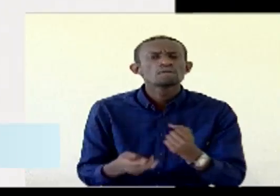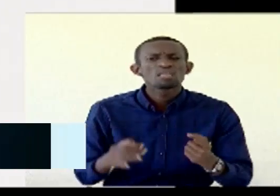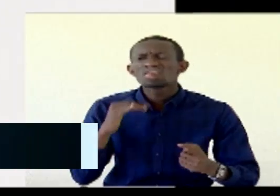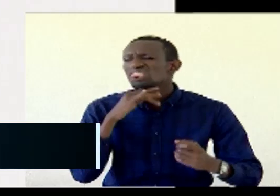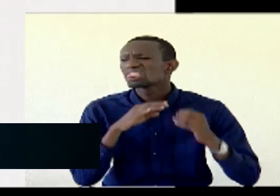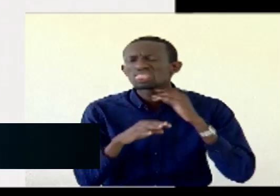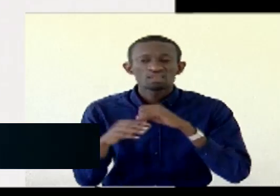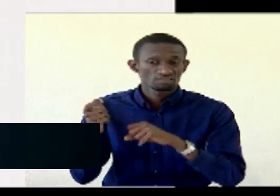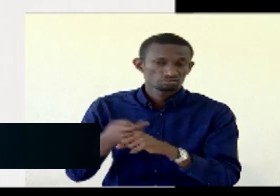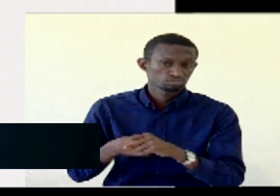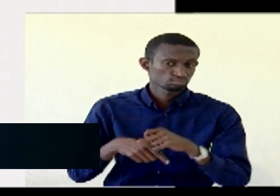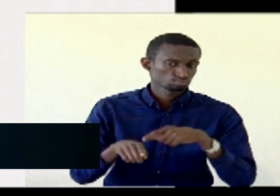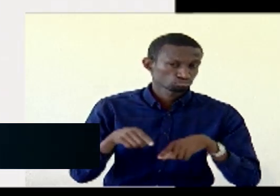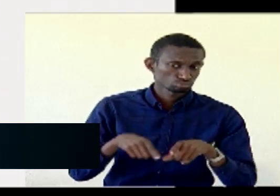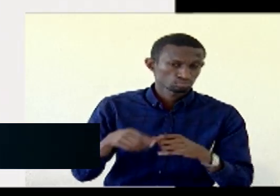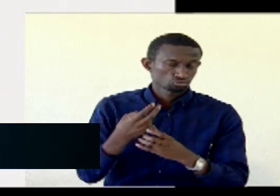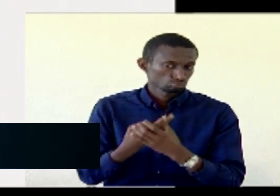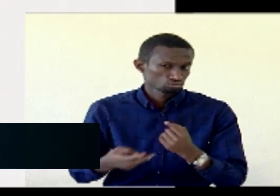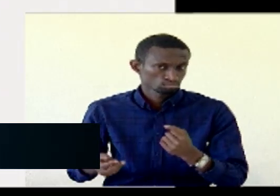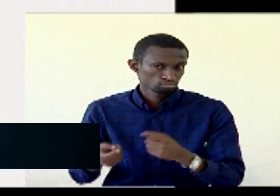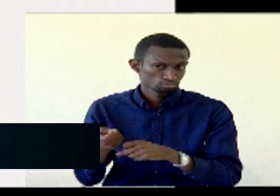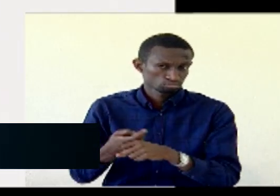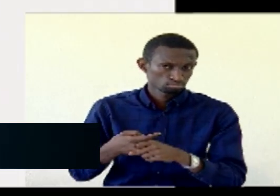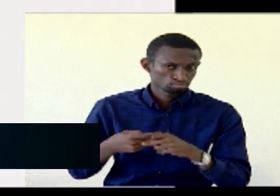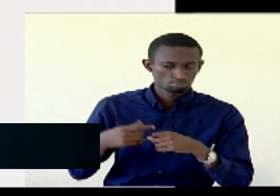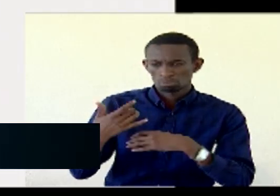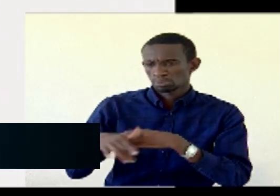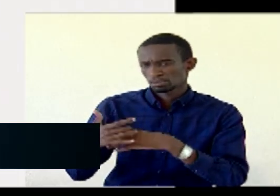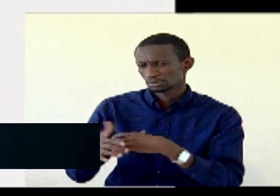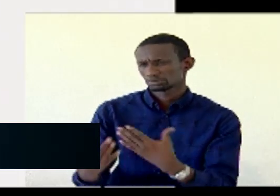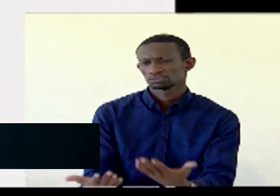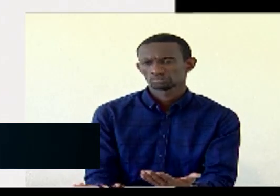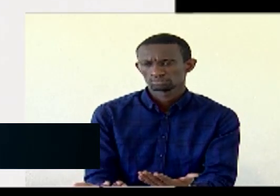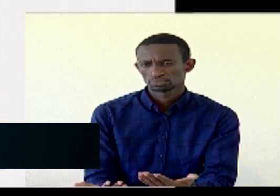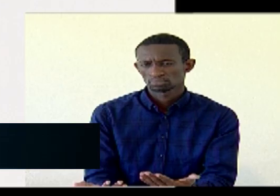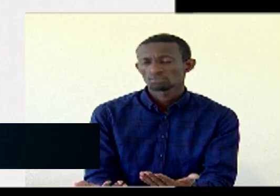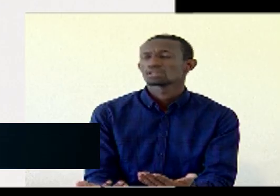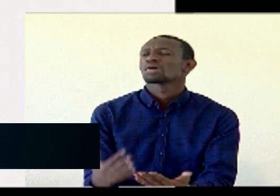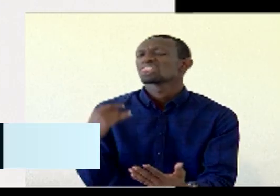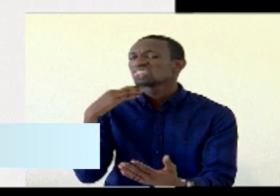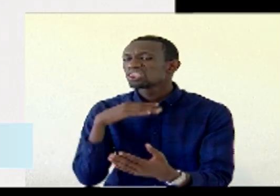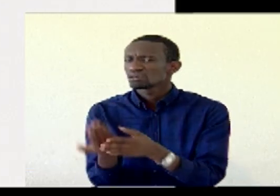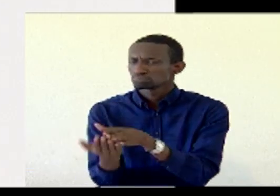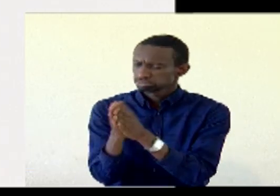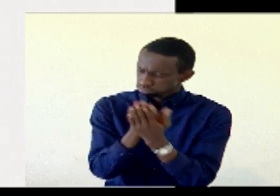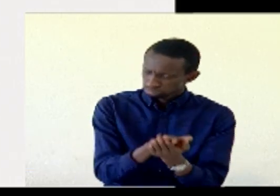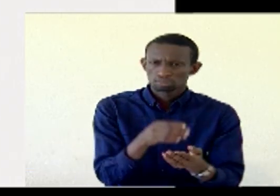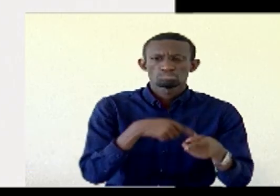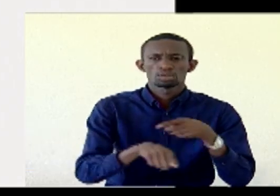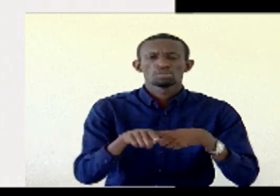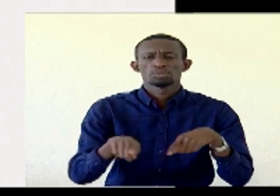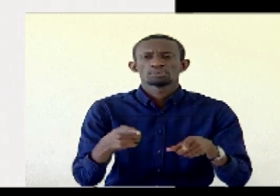I mentioned it. Removing of wastes from the blood in form of urine is normally done by the